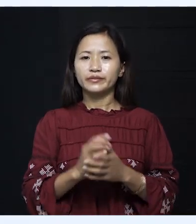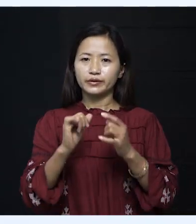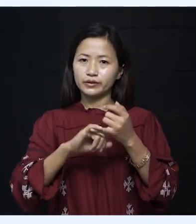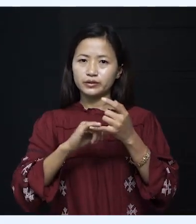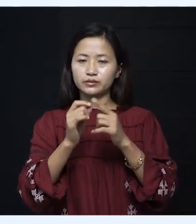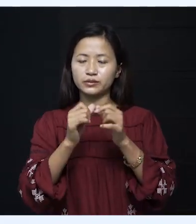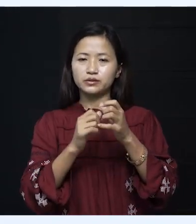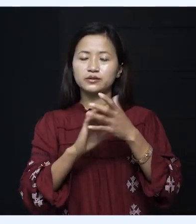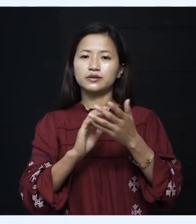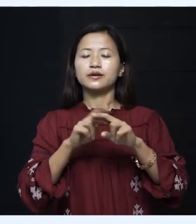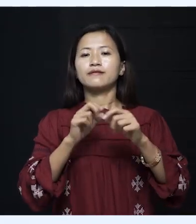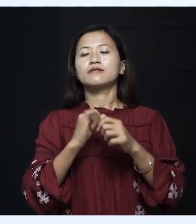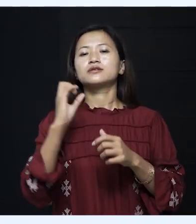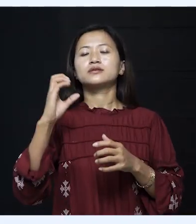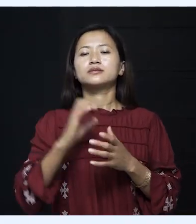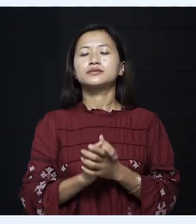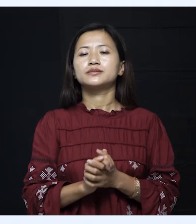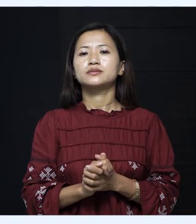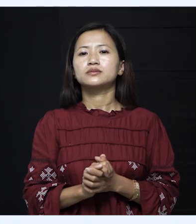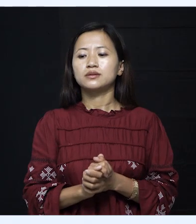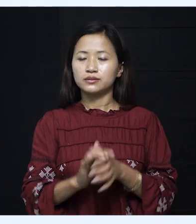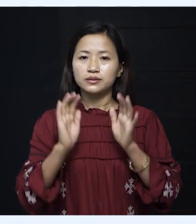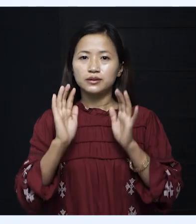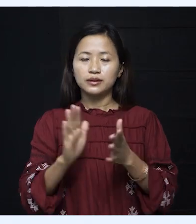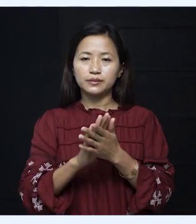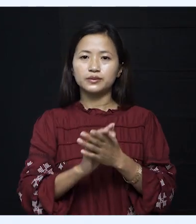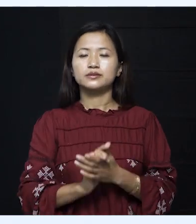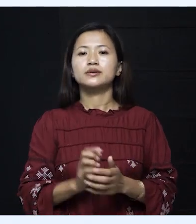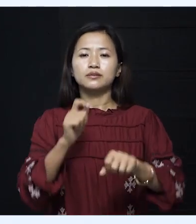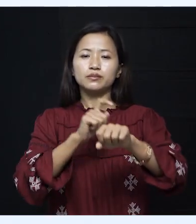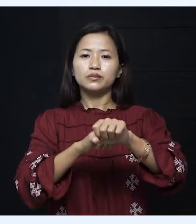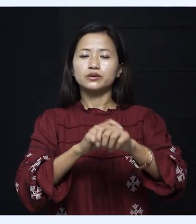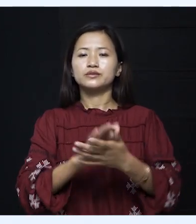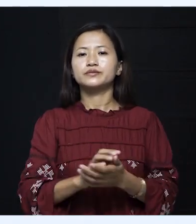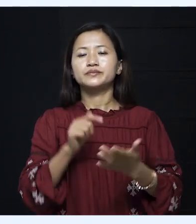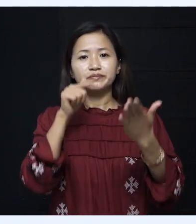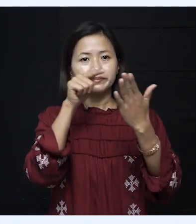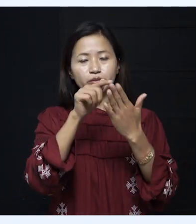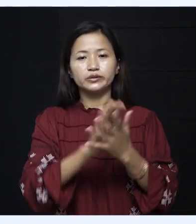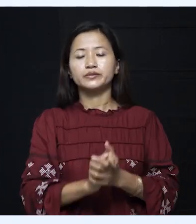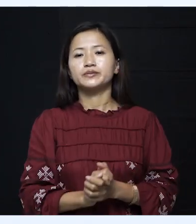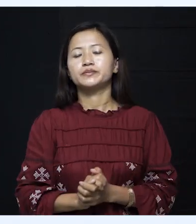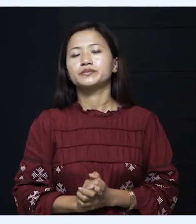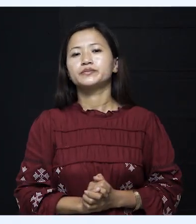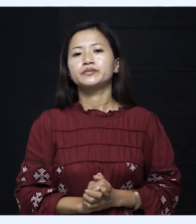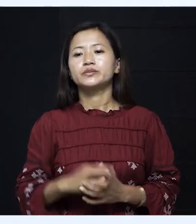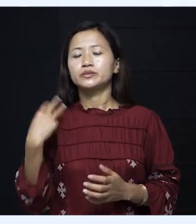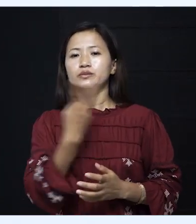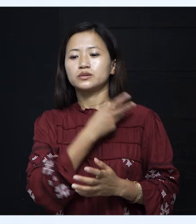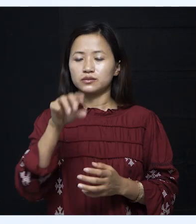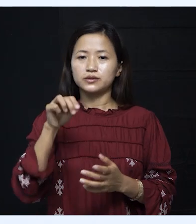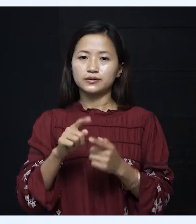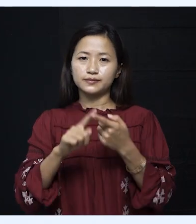specific. We knew here that it happened at a point of time yesterday. Then we can also